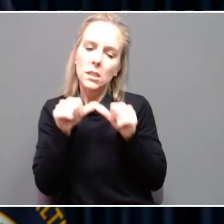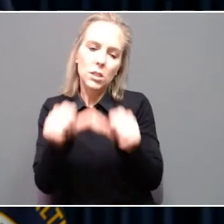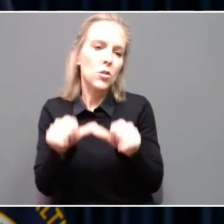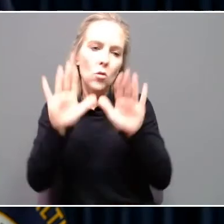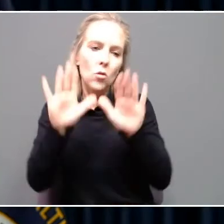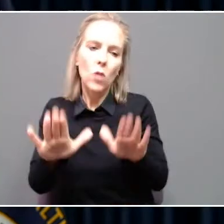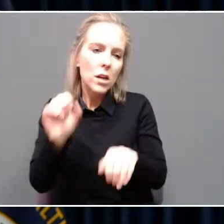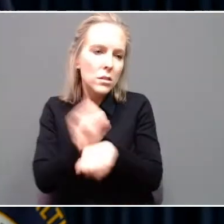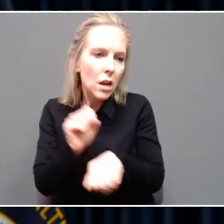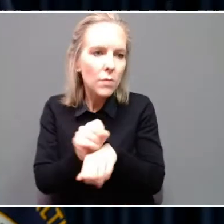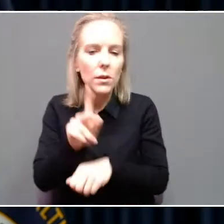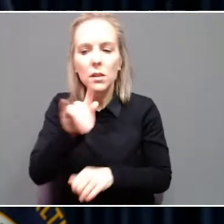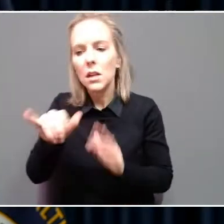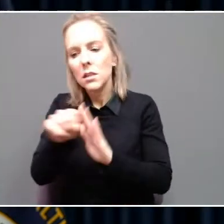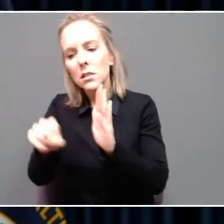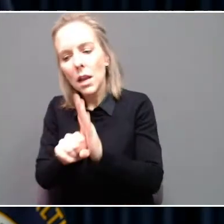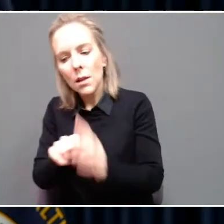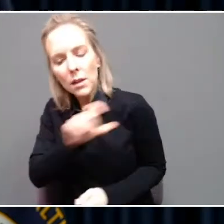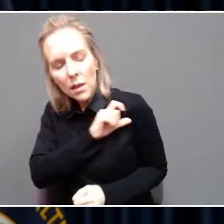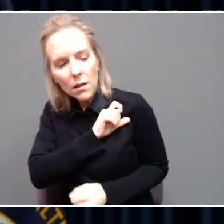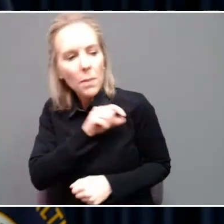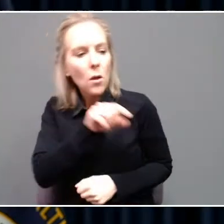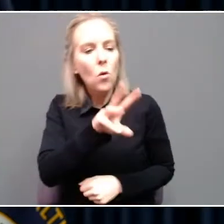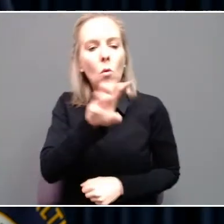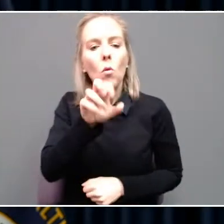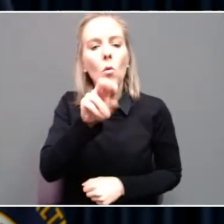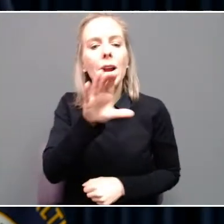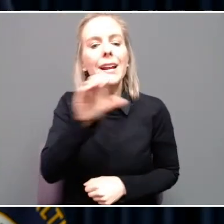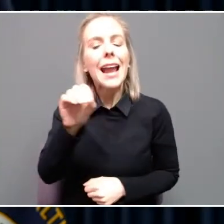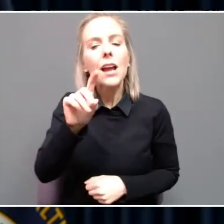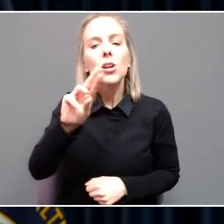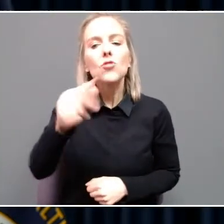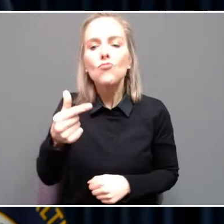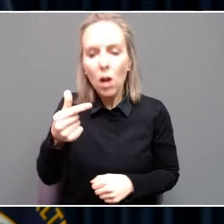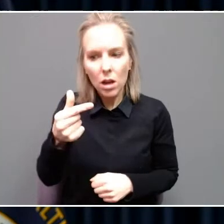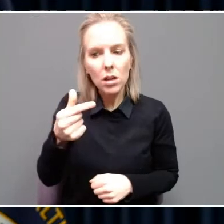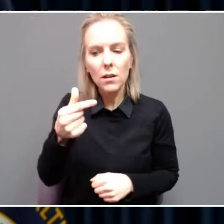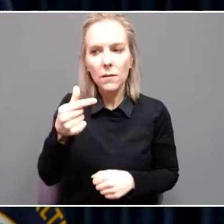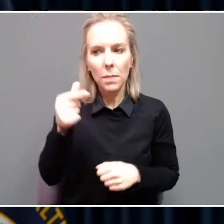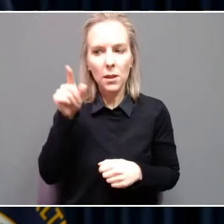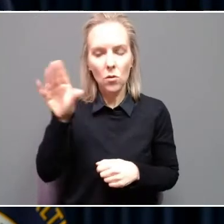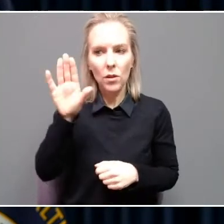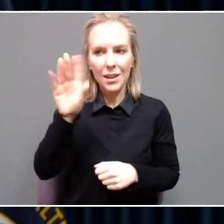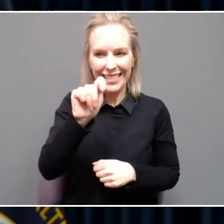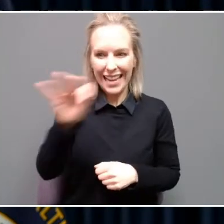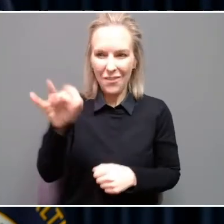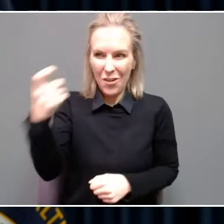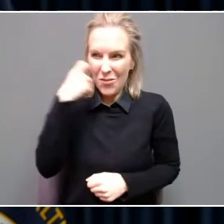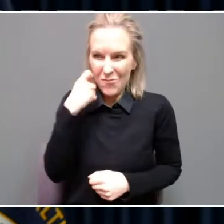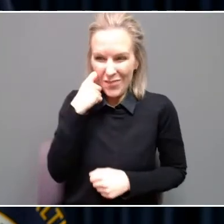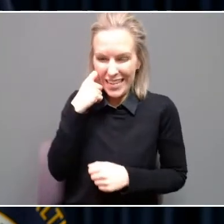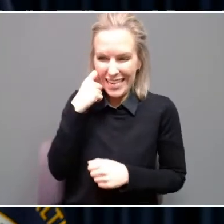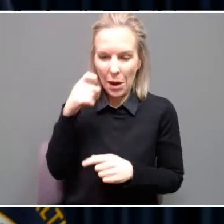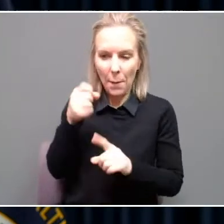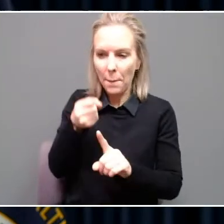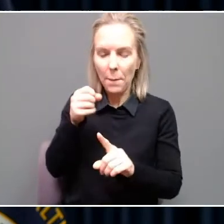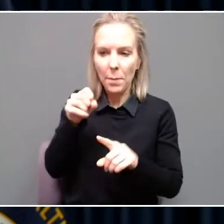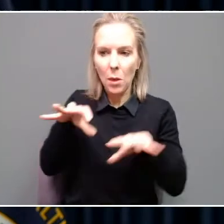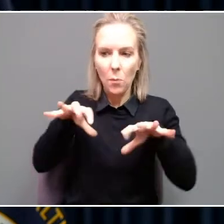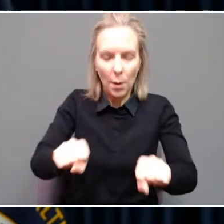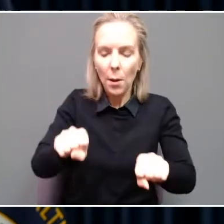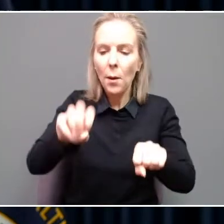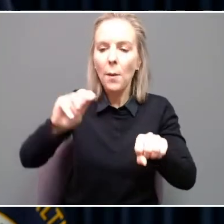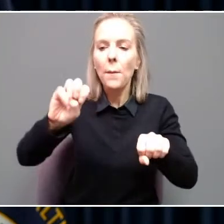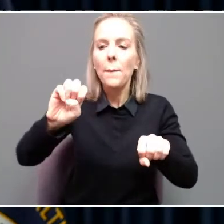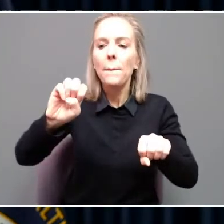Warren County Drug Task Force making one of the largest meth busts just weeks ago. 80 pounds, almost unheard